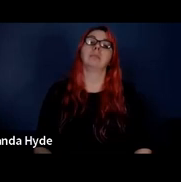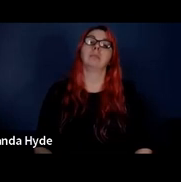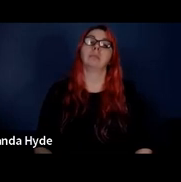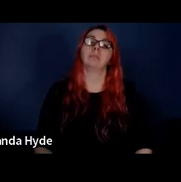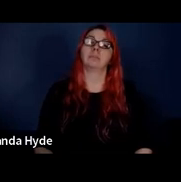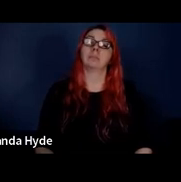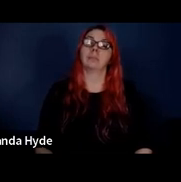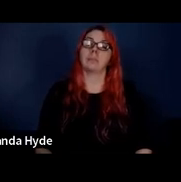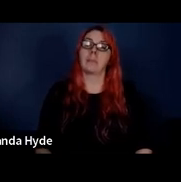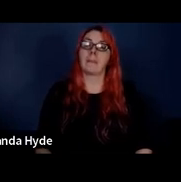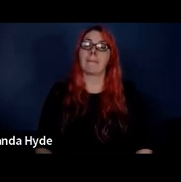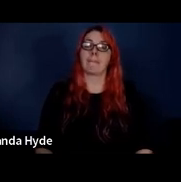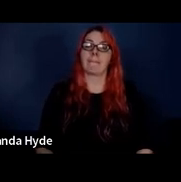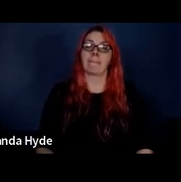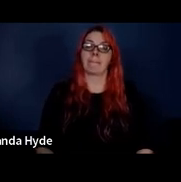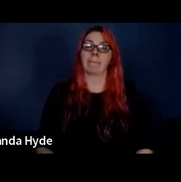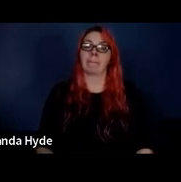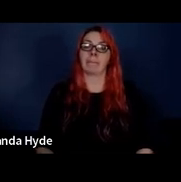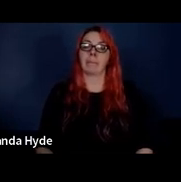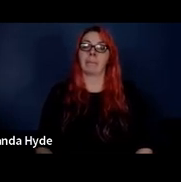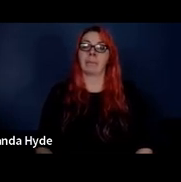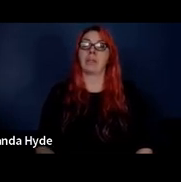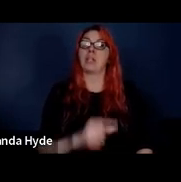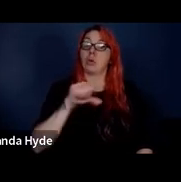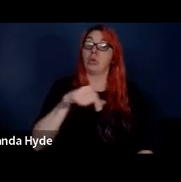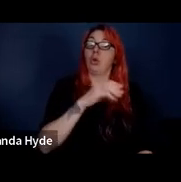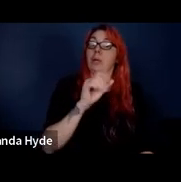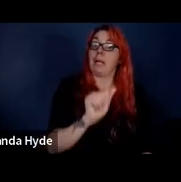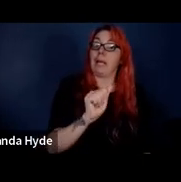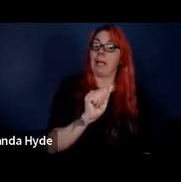won't, in the Q&A, if you have questions or any other comments in the chat.